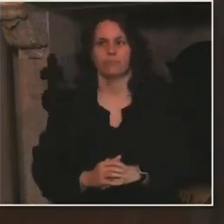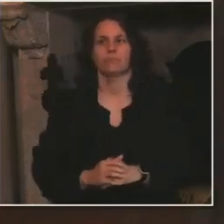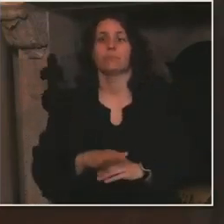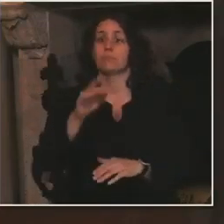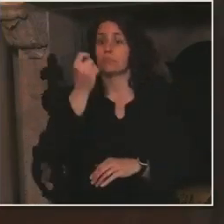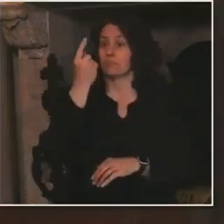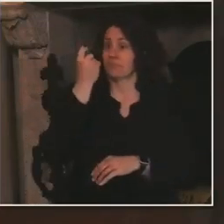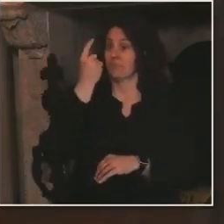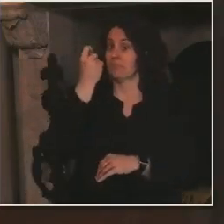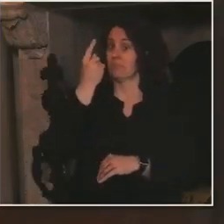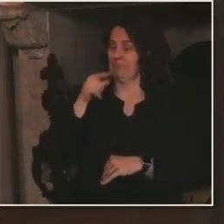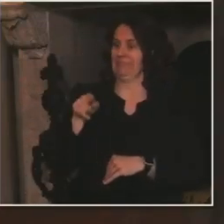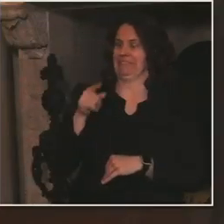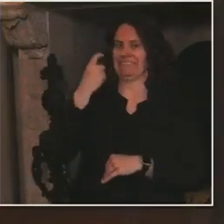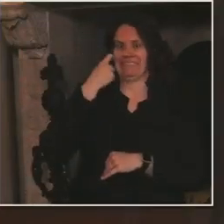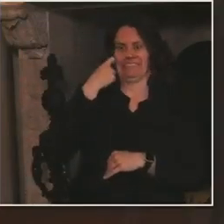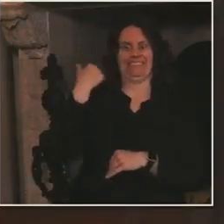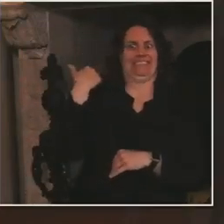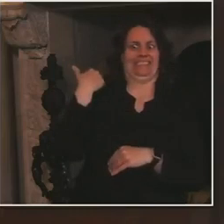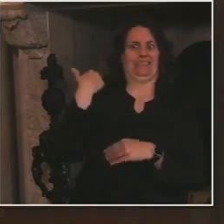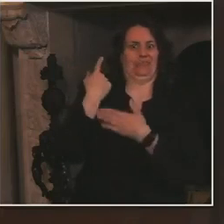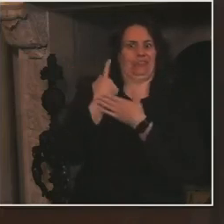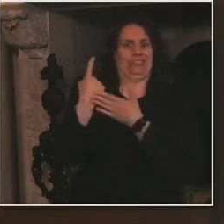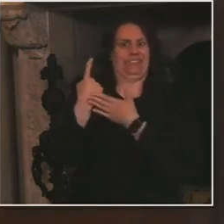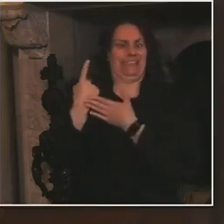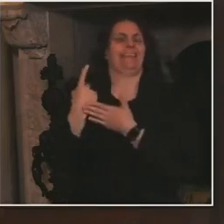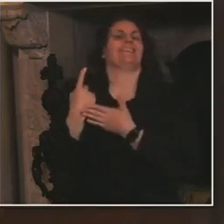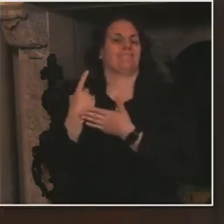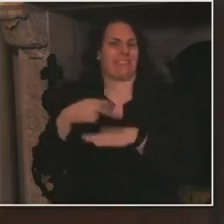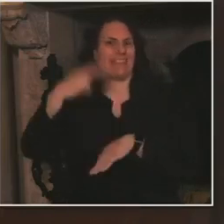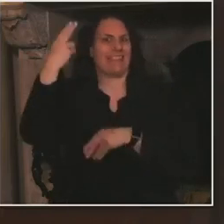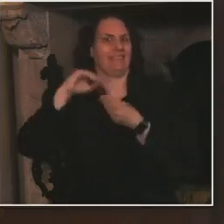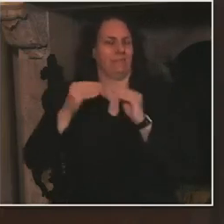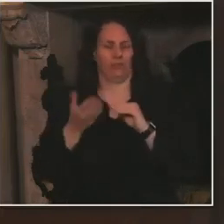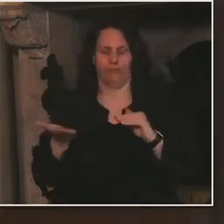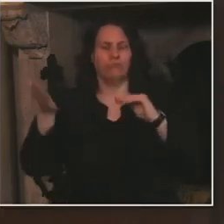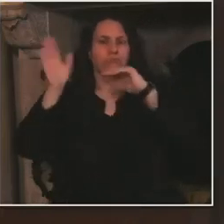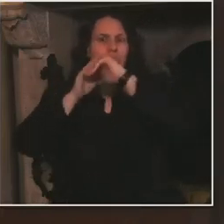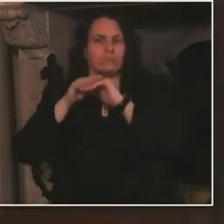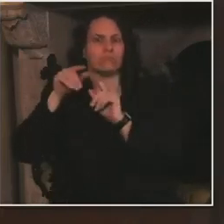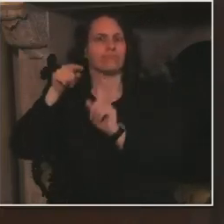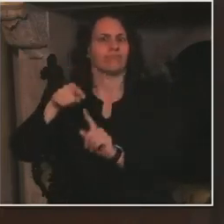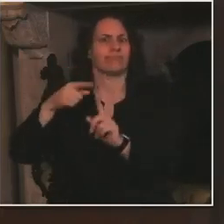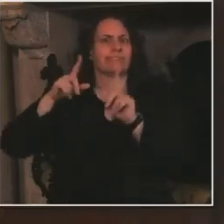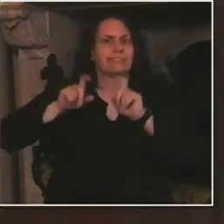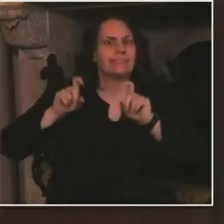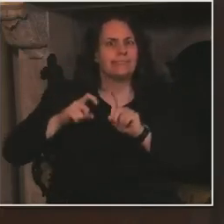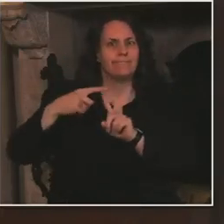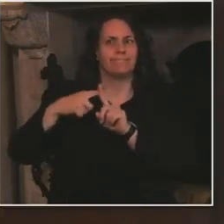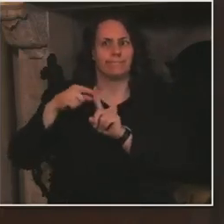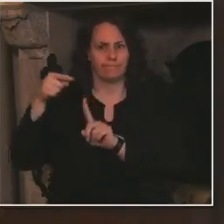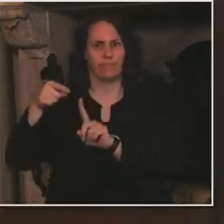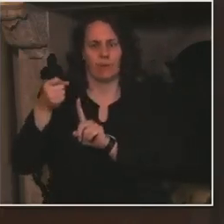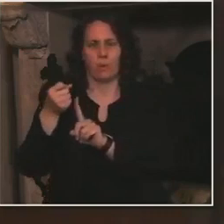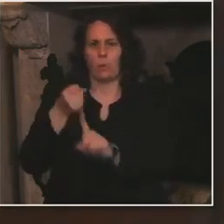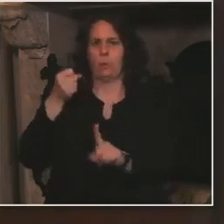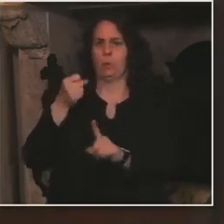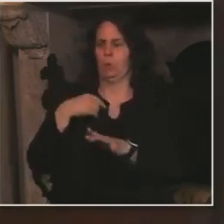including the largest single-day increase in positive cases since the COVID-19 outbreak started.